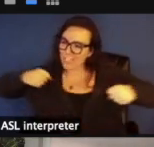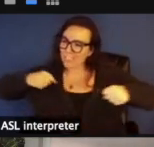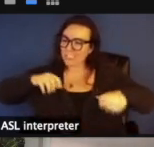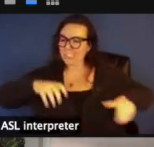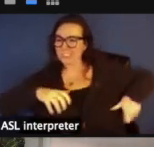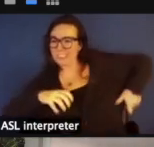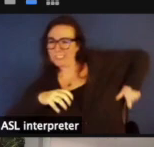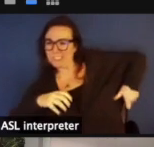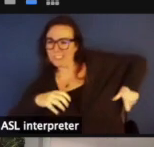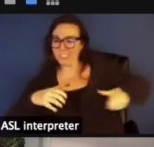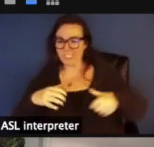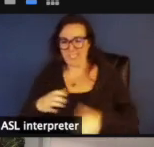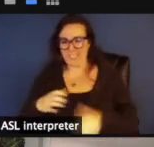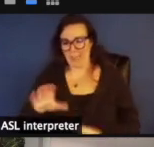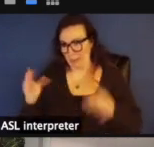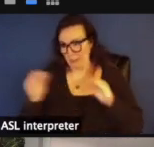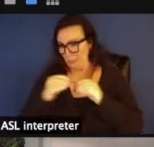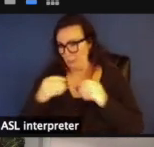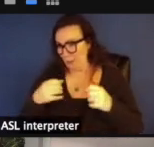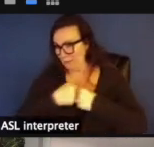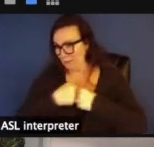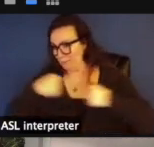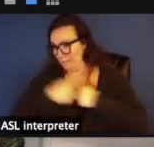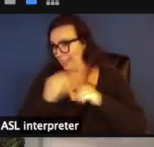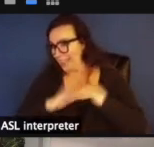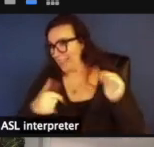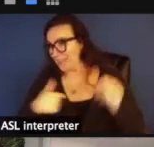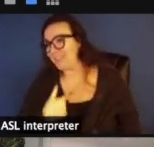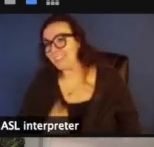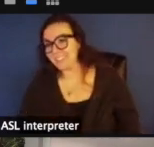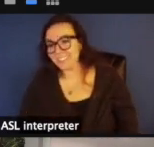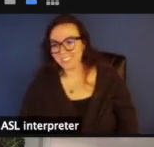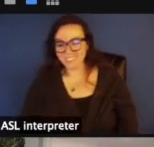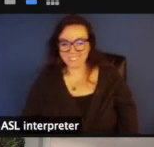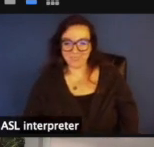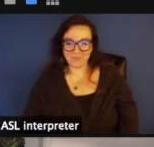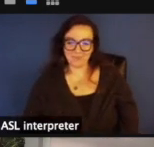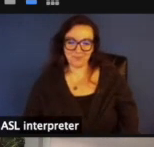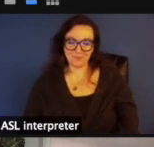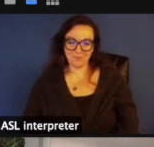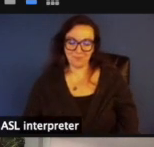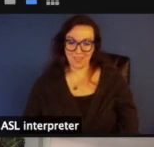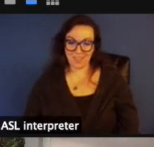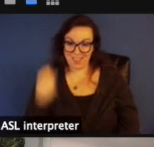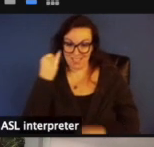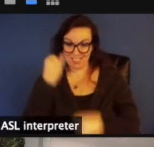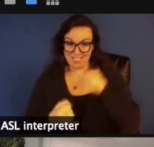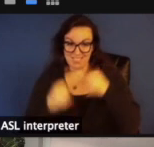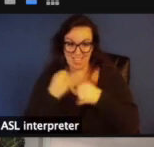more flexible than me, that's for sure. All right, and then this last piece.